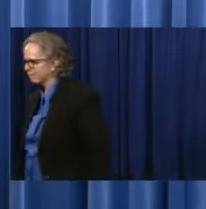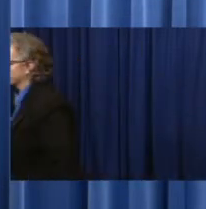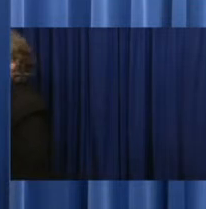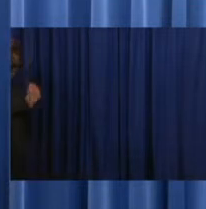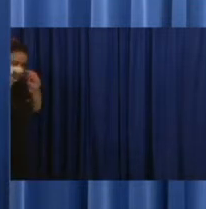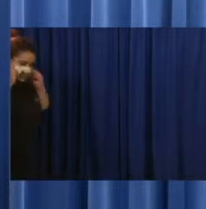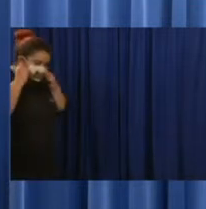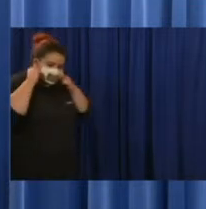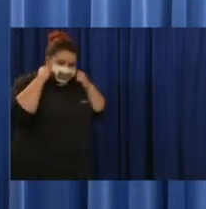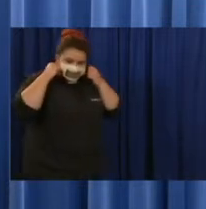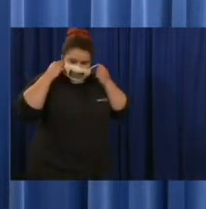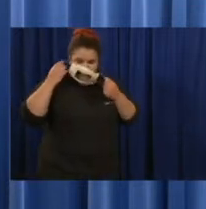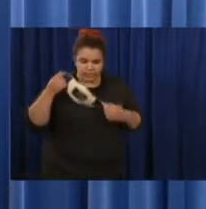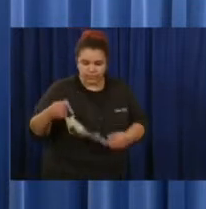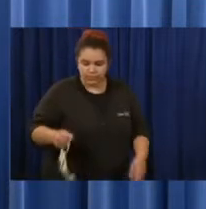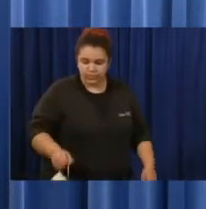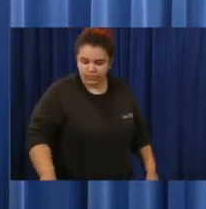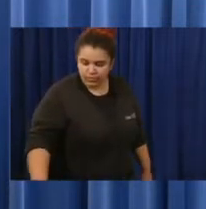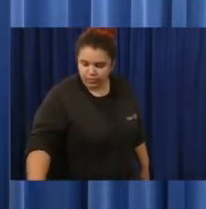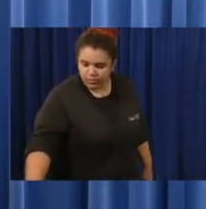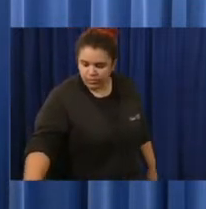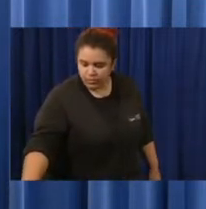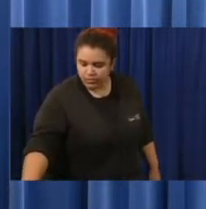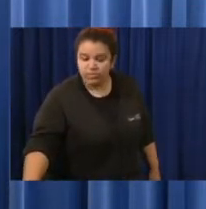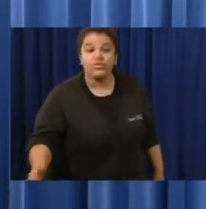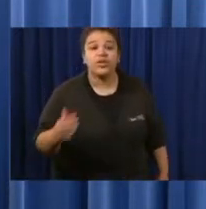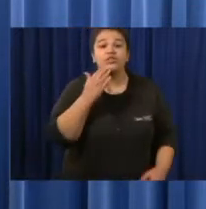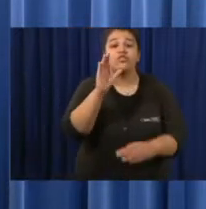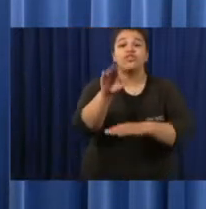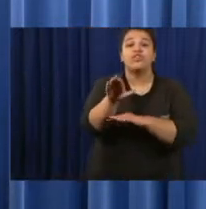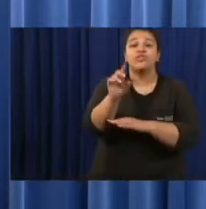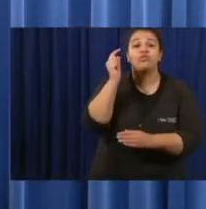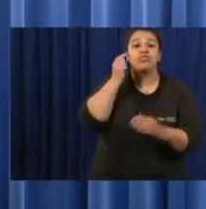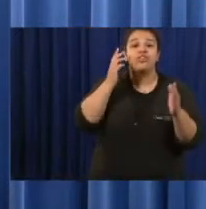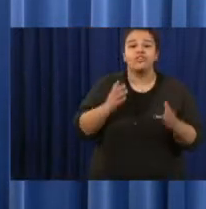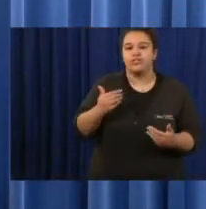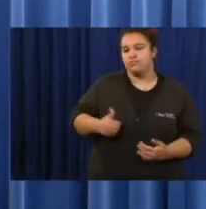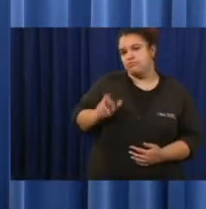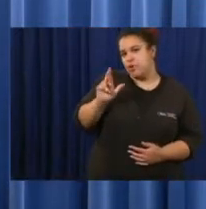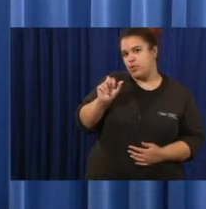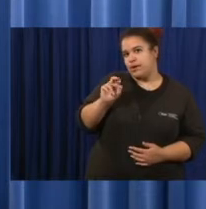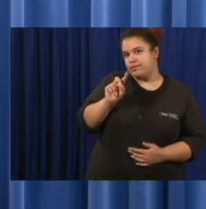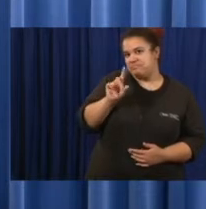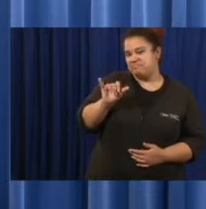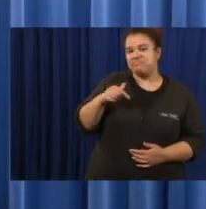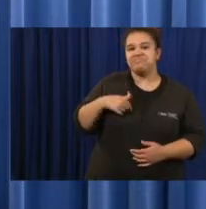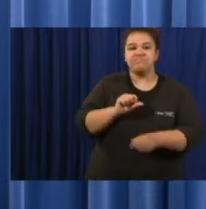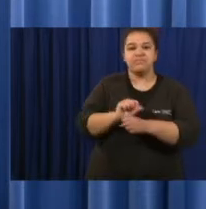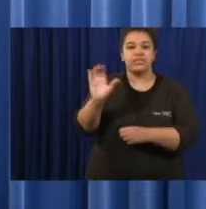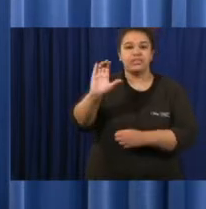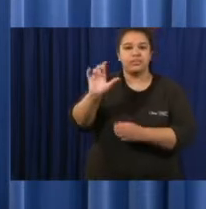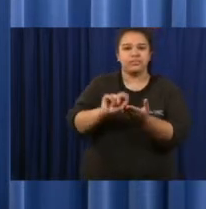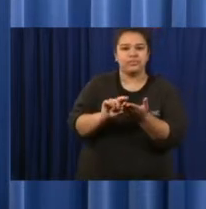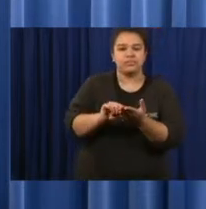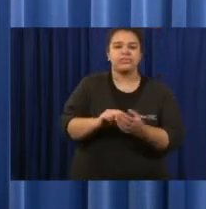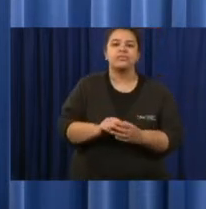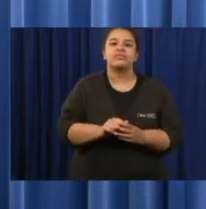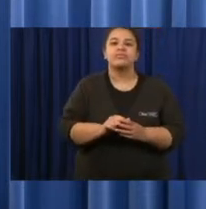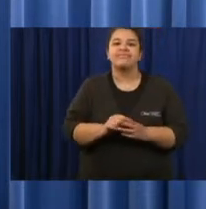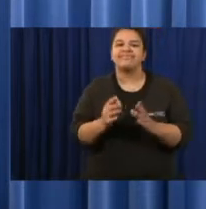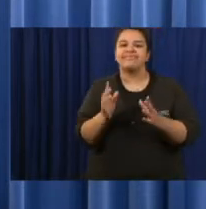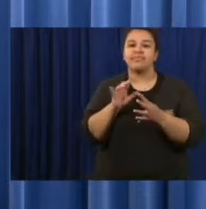Good afternoon, Governor. Randy Ludlow with the Columbus Dispatch. In the wake of the DRC Director's comments